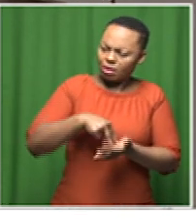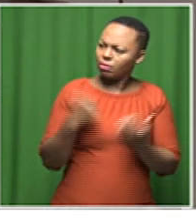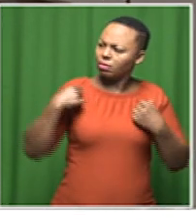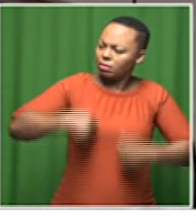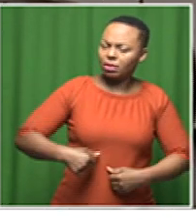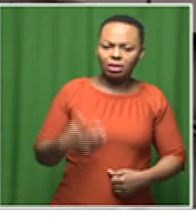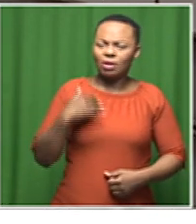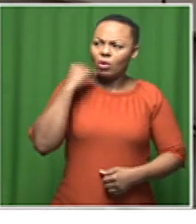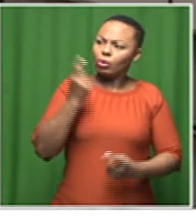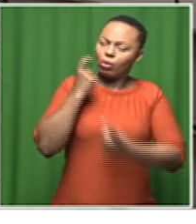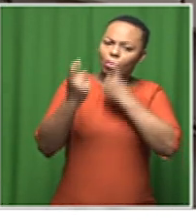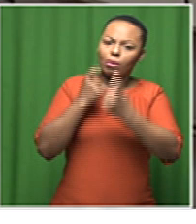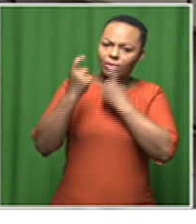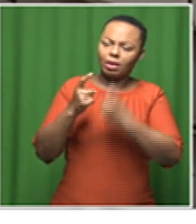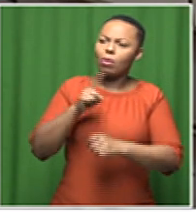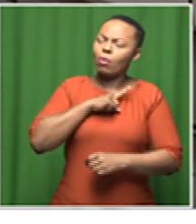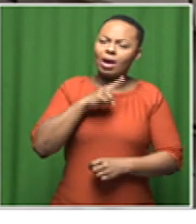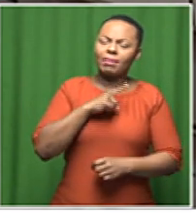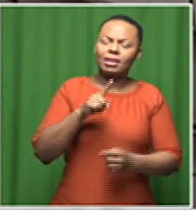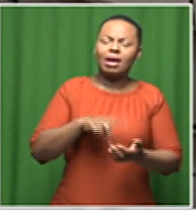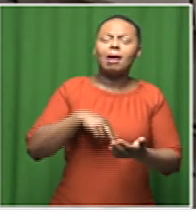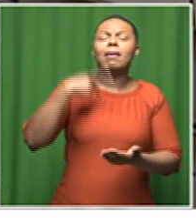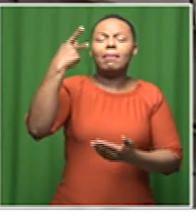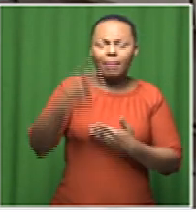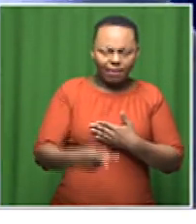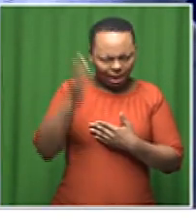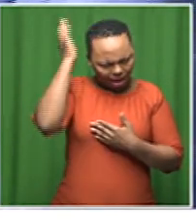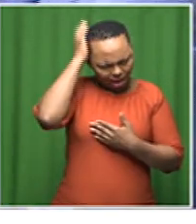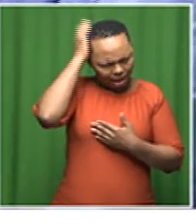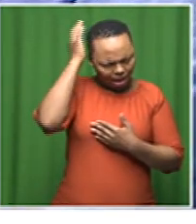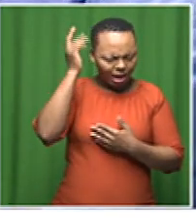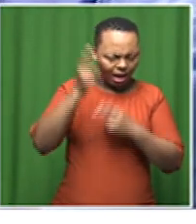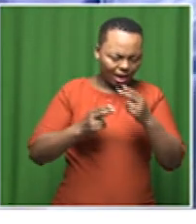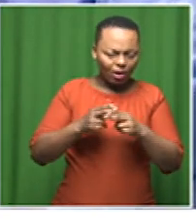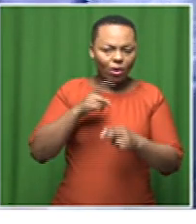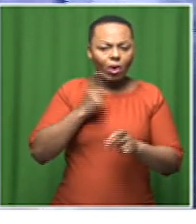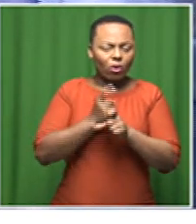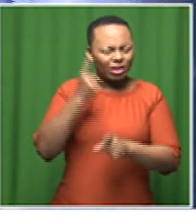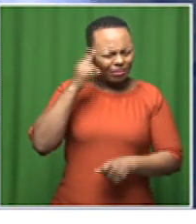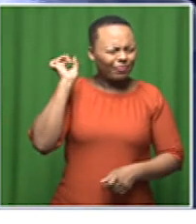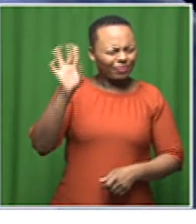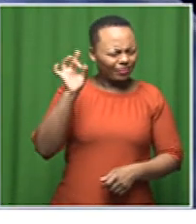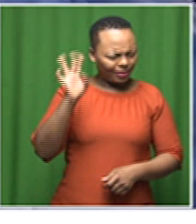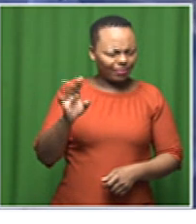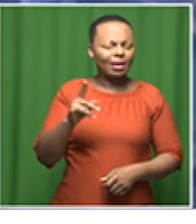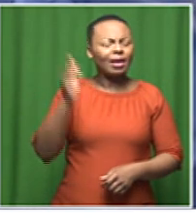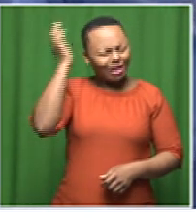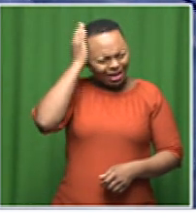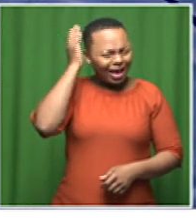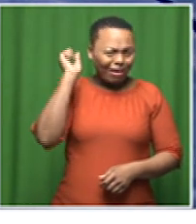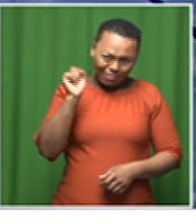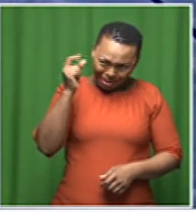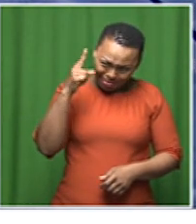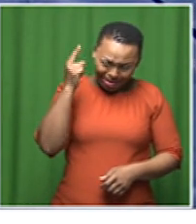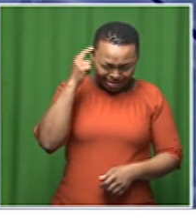to complain about it because I fell on my head again because I'm suffering of headache. I fell on my head again. I did not even